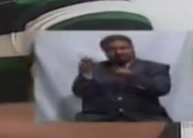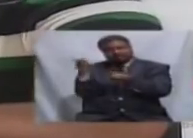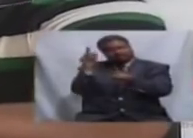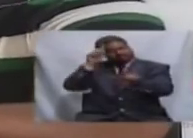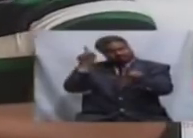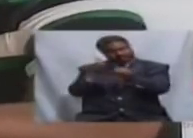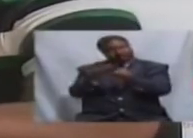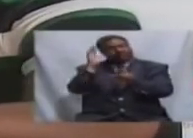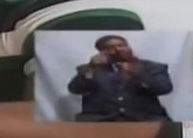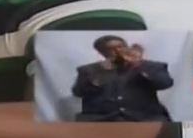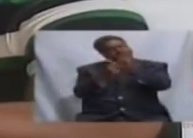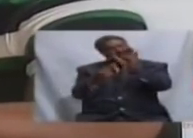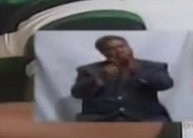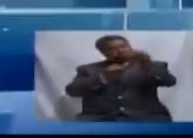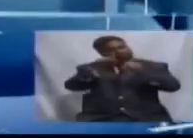on local channels.